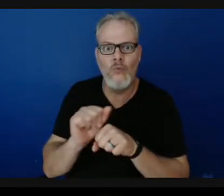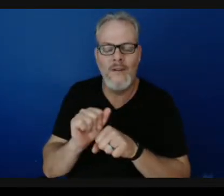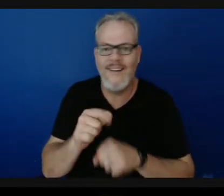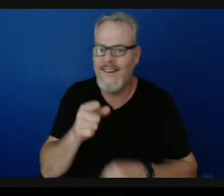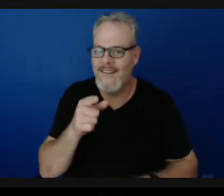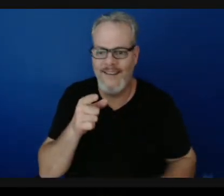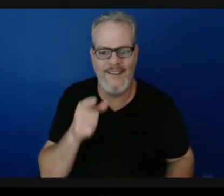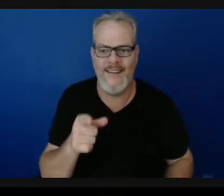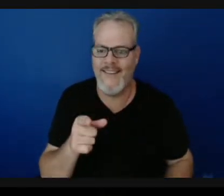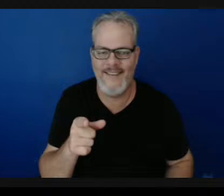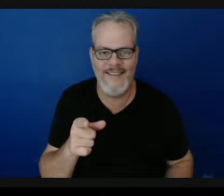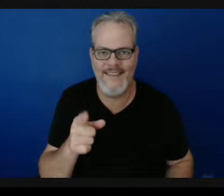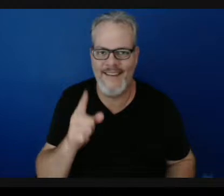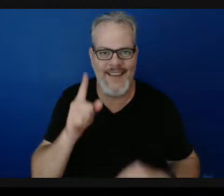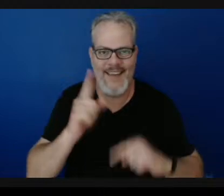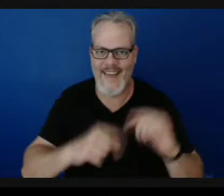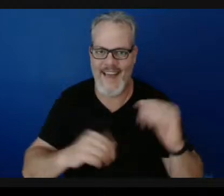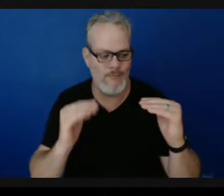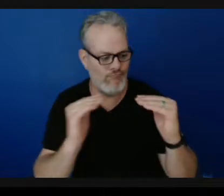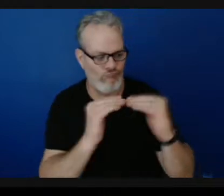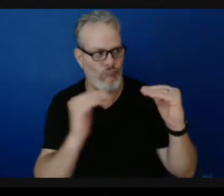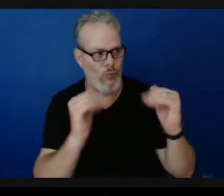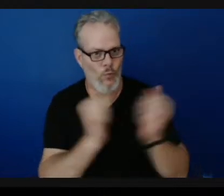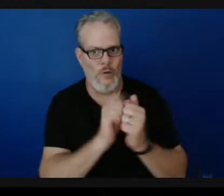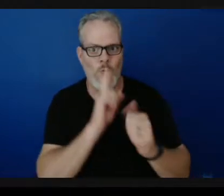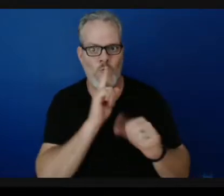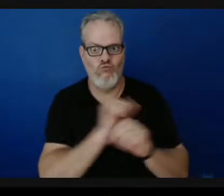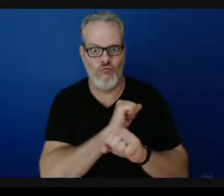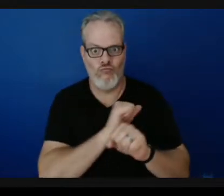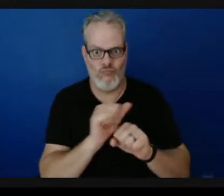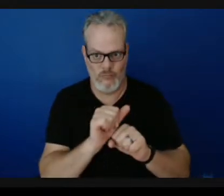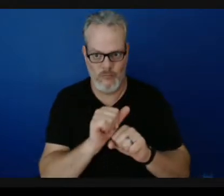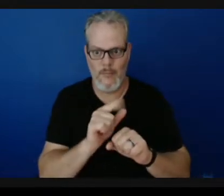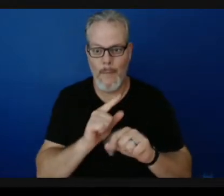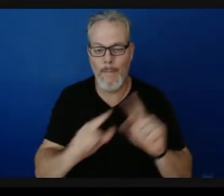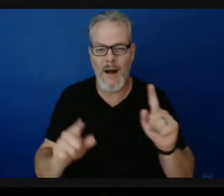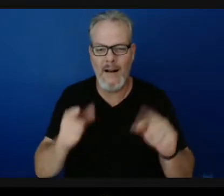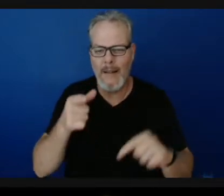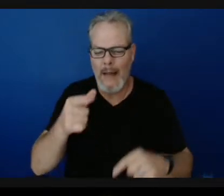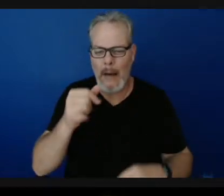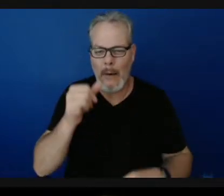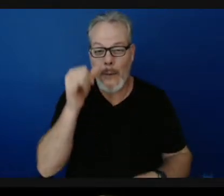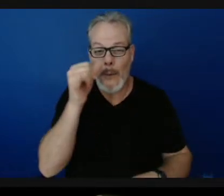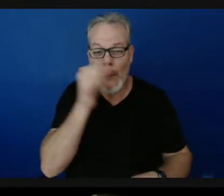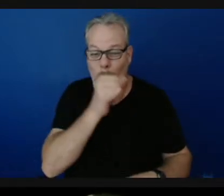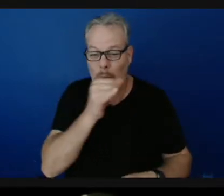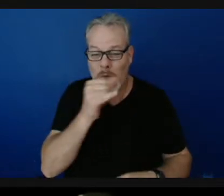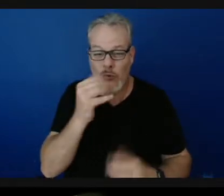justice, but it's when you get the super foggy sunset, it looks otherworldly.